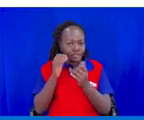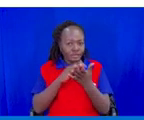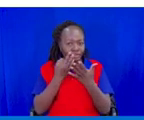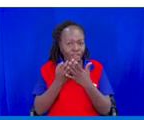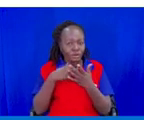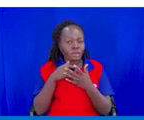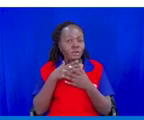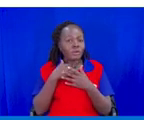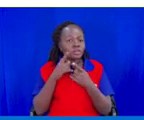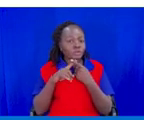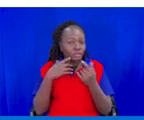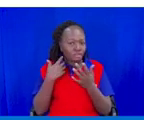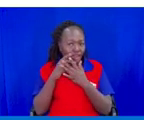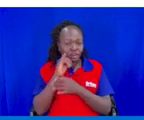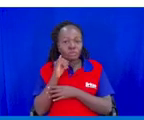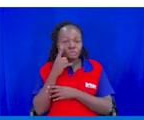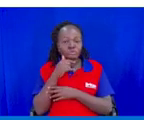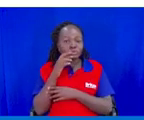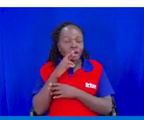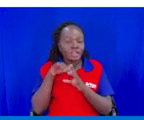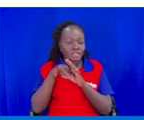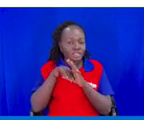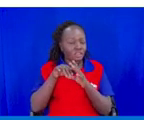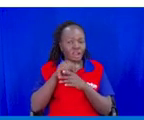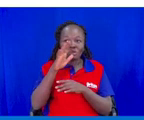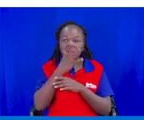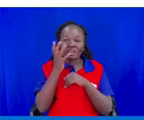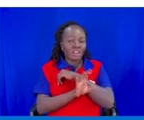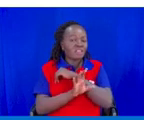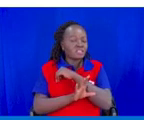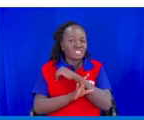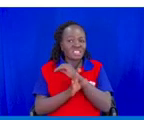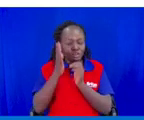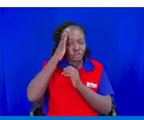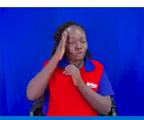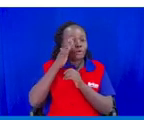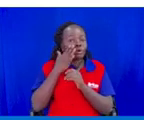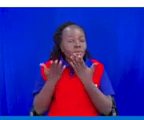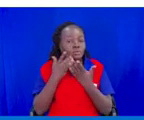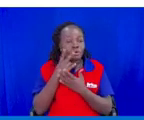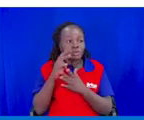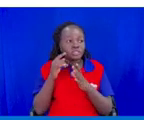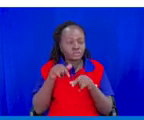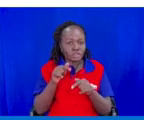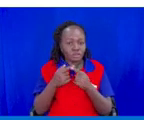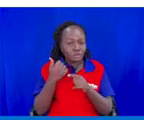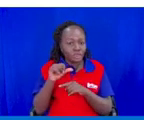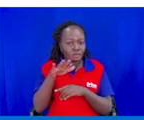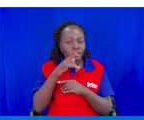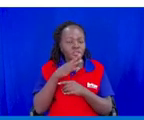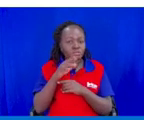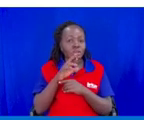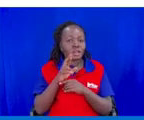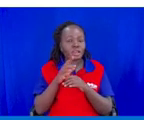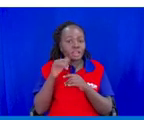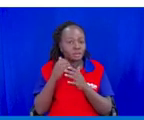want to thank those in the diaspora who have chosen to invest with us. We know many of them may be watching today from wherever it is that they are. So